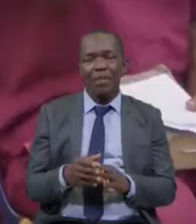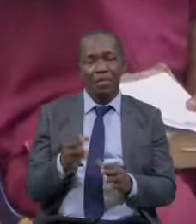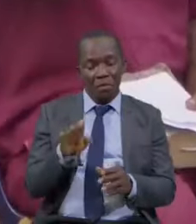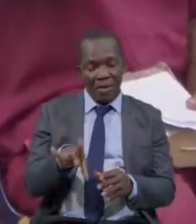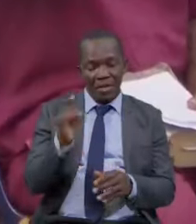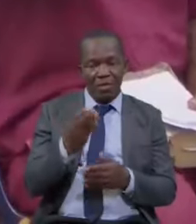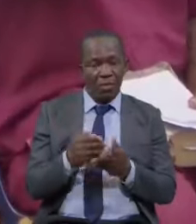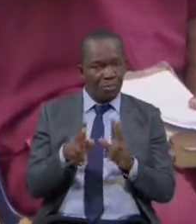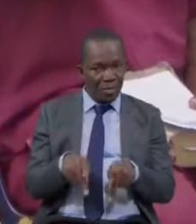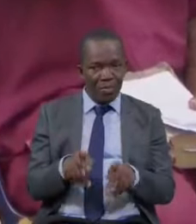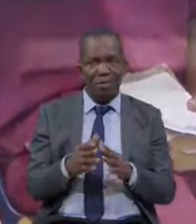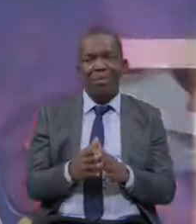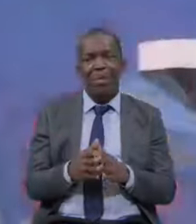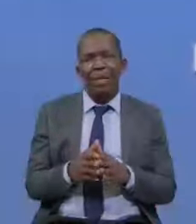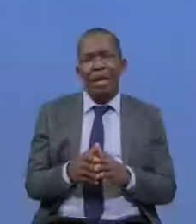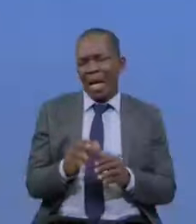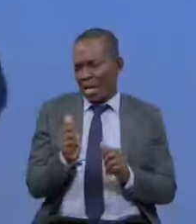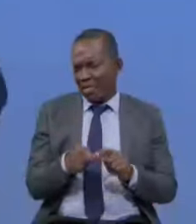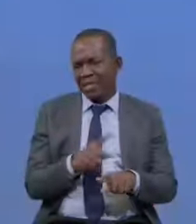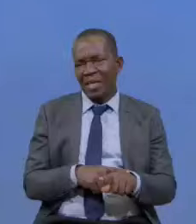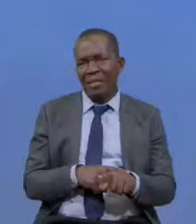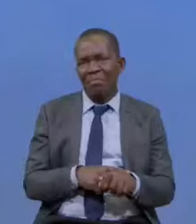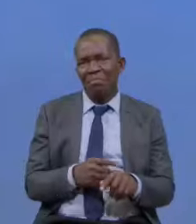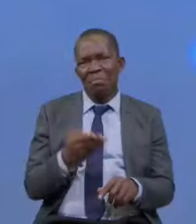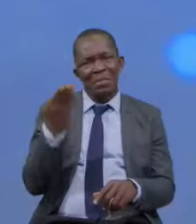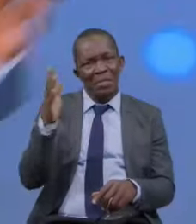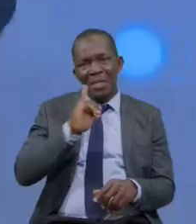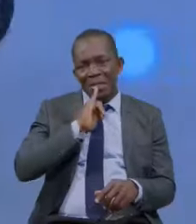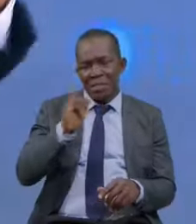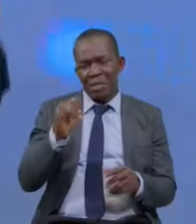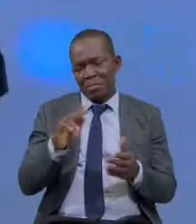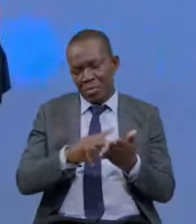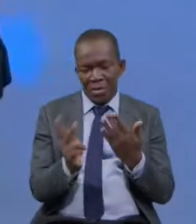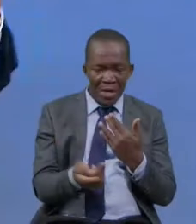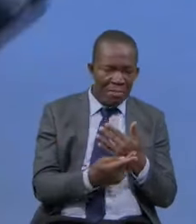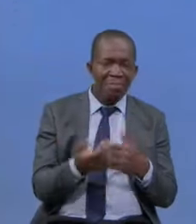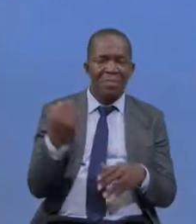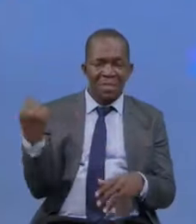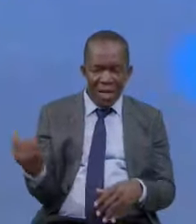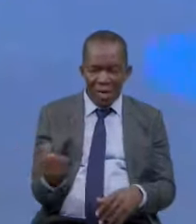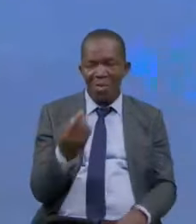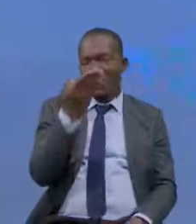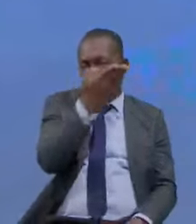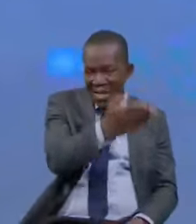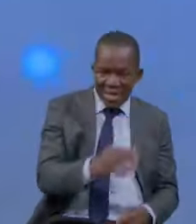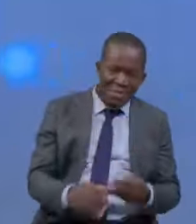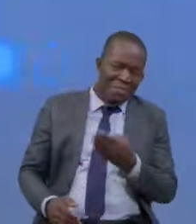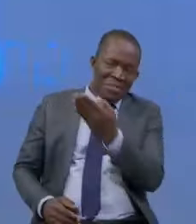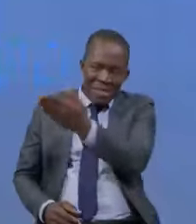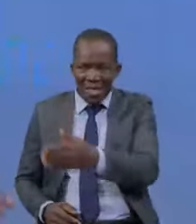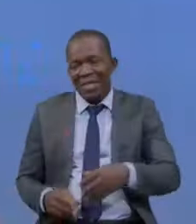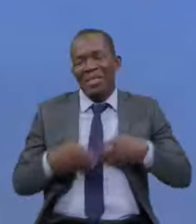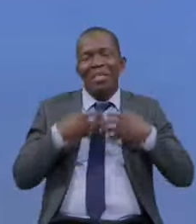time there's a crusade going on, they are there, they shout, they wave their hands, and they